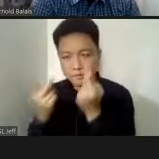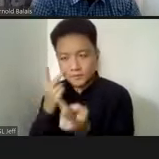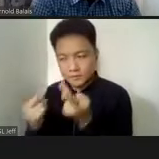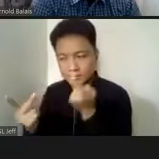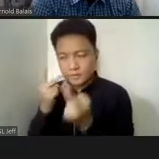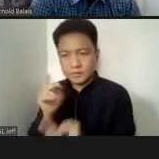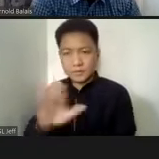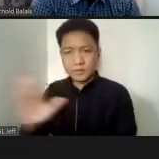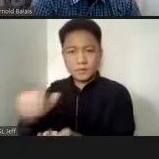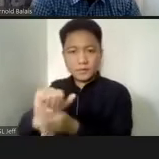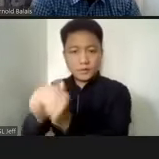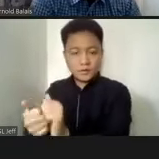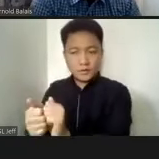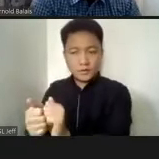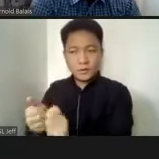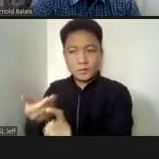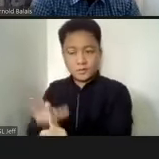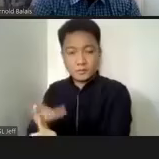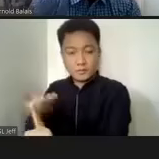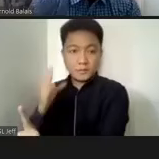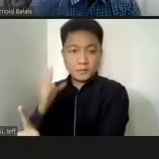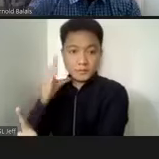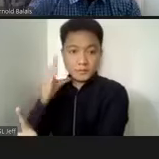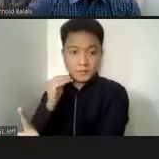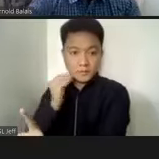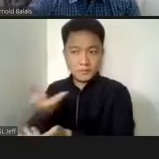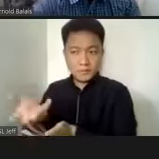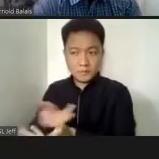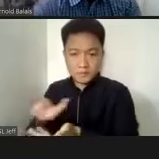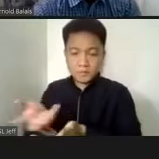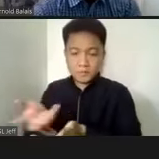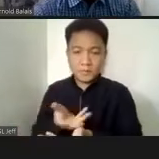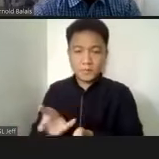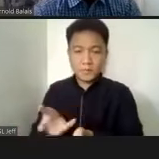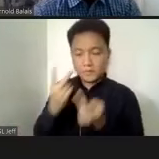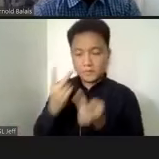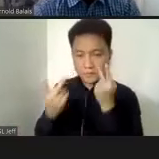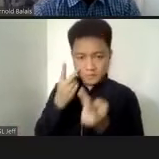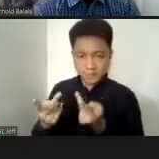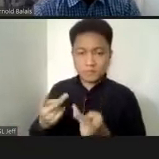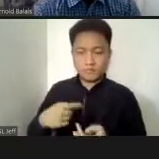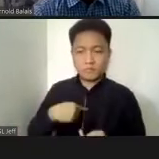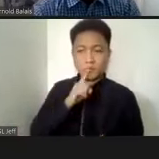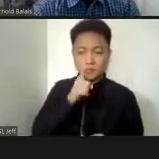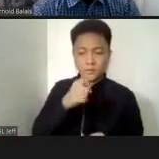always remember my parents, no? Because my parents,